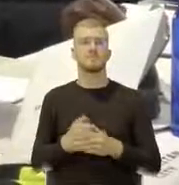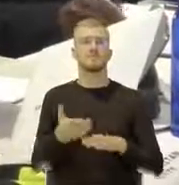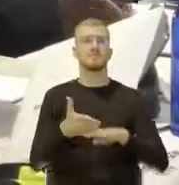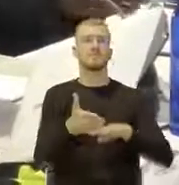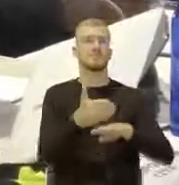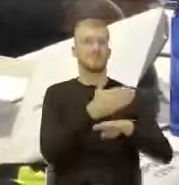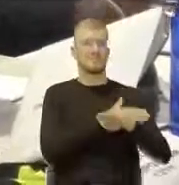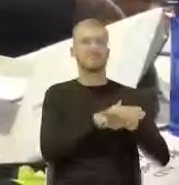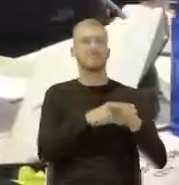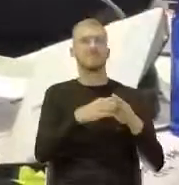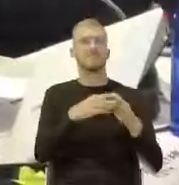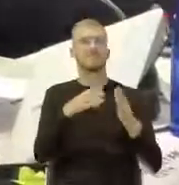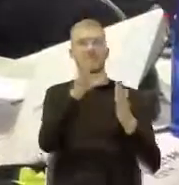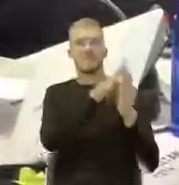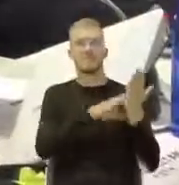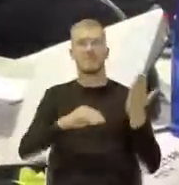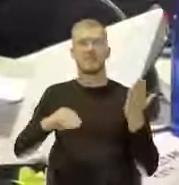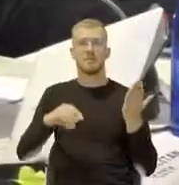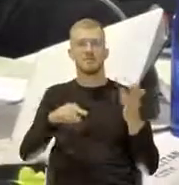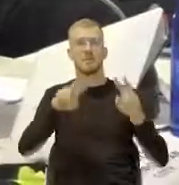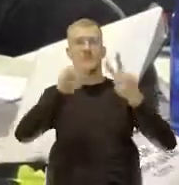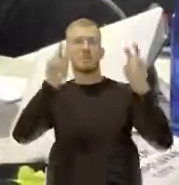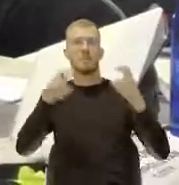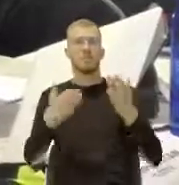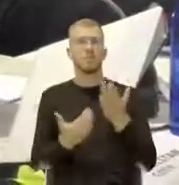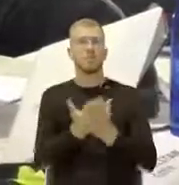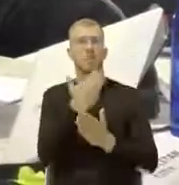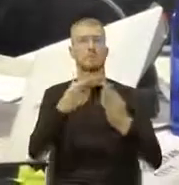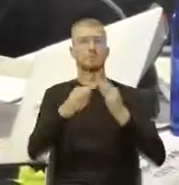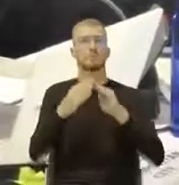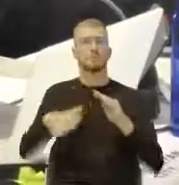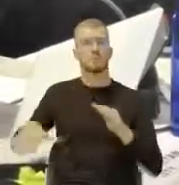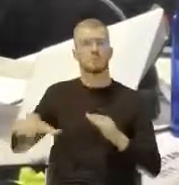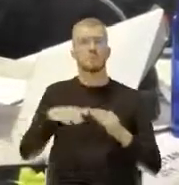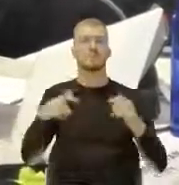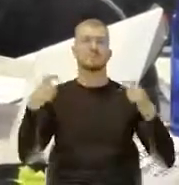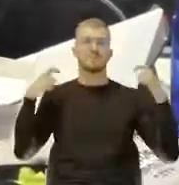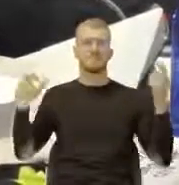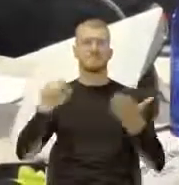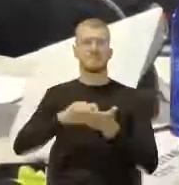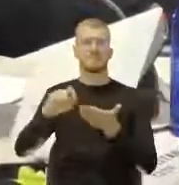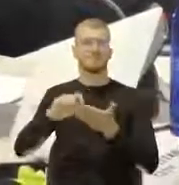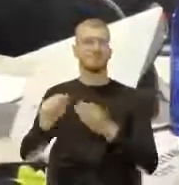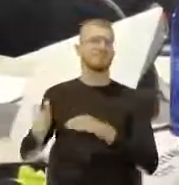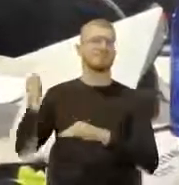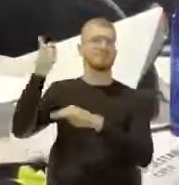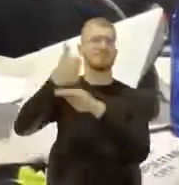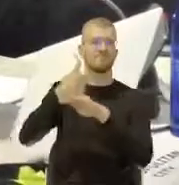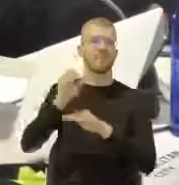General recognized that cities and other sub-national